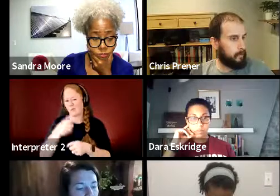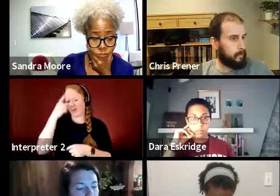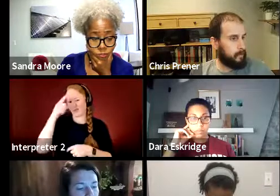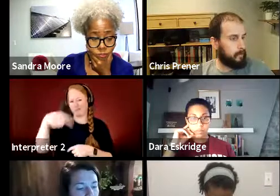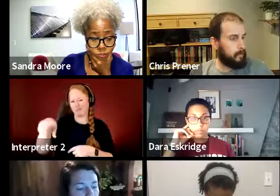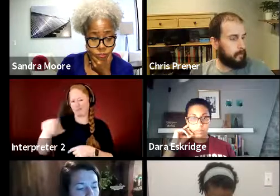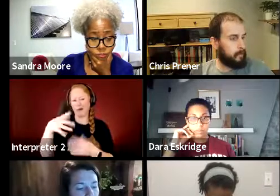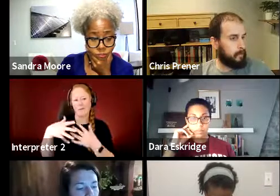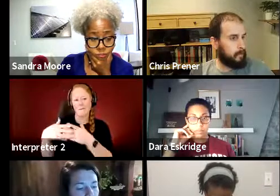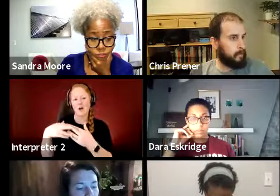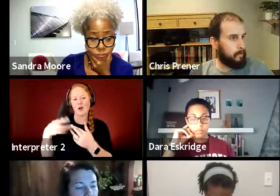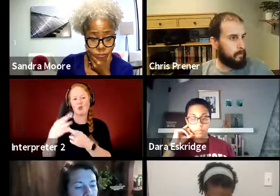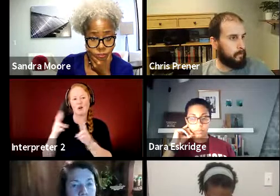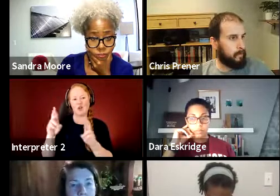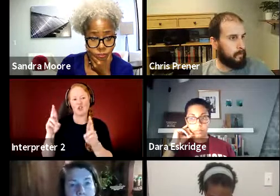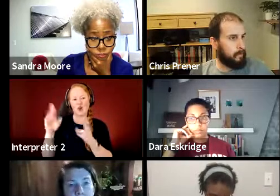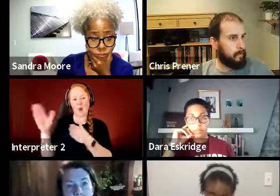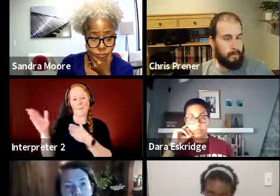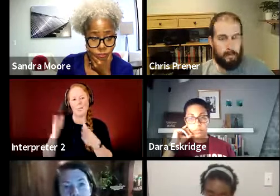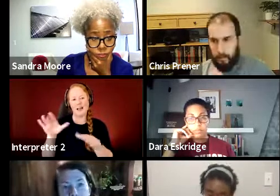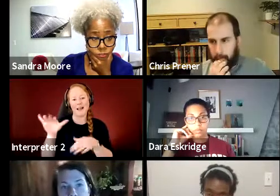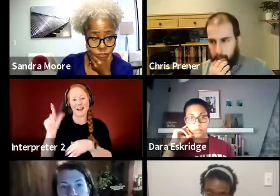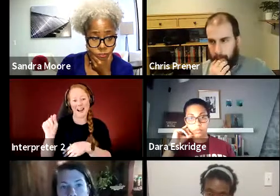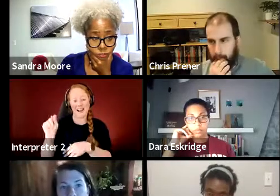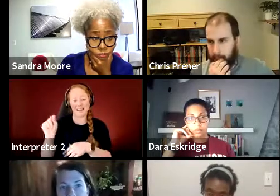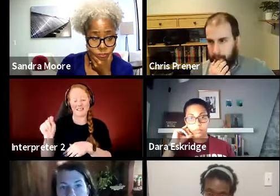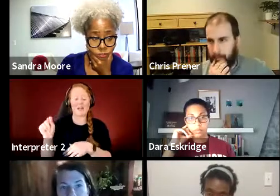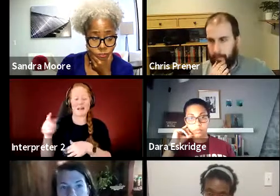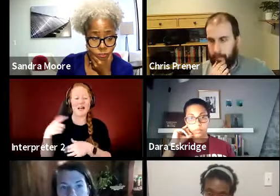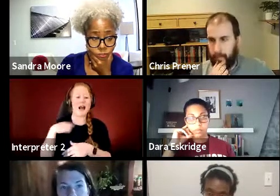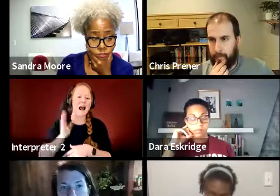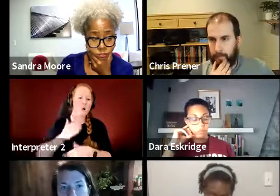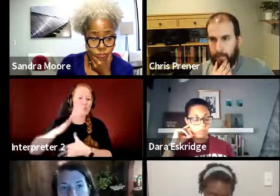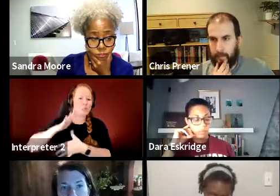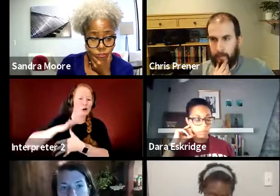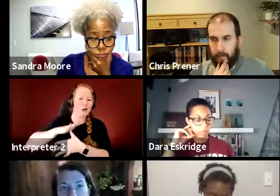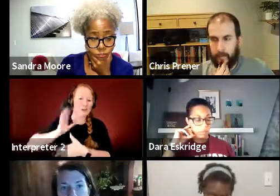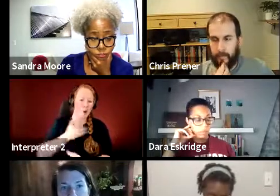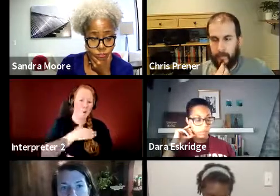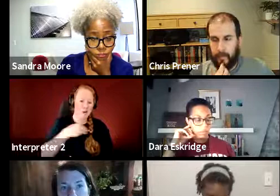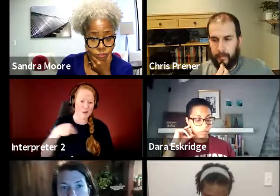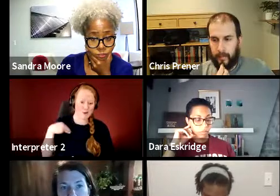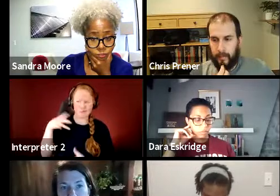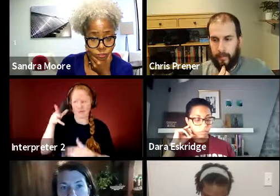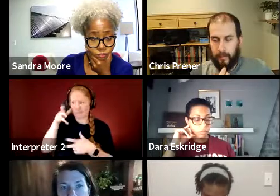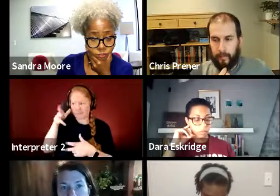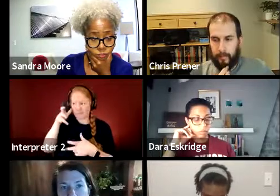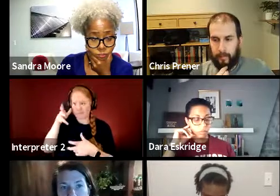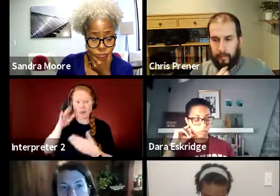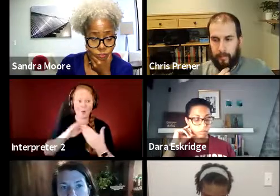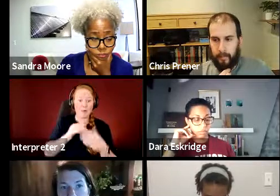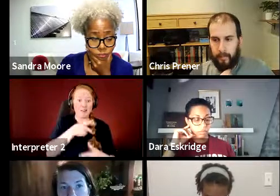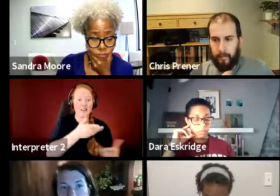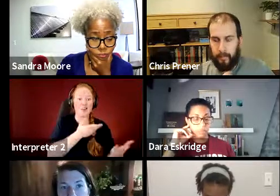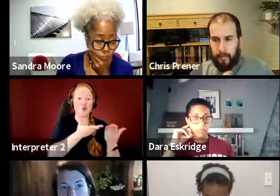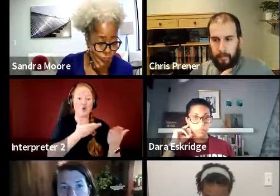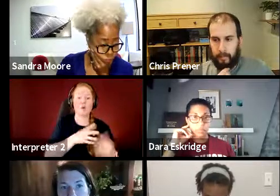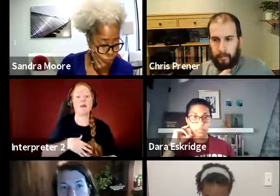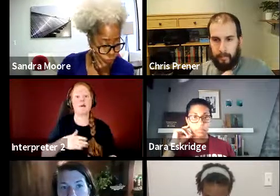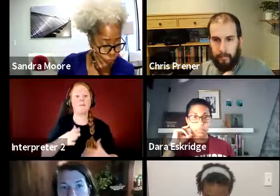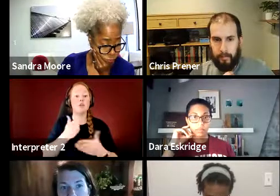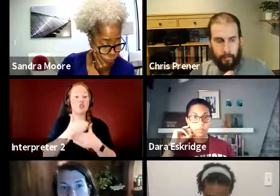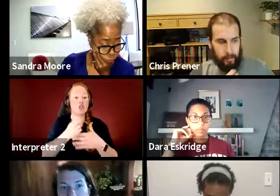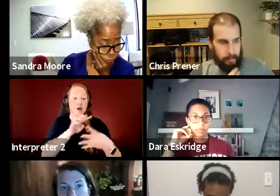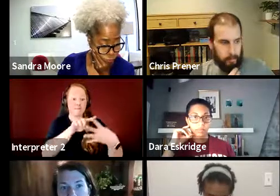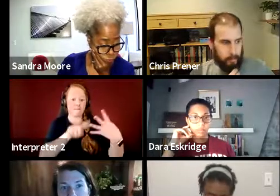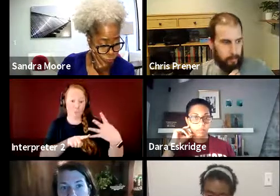Act and the priorities that our members have been hearing in the communities that they serve. I'm going to share those 4 priorities and then